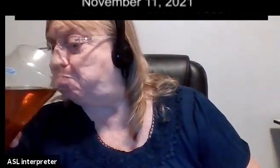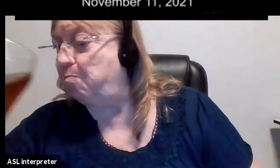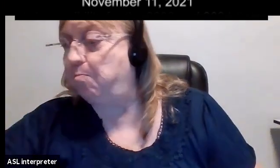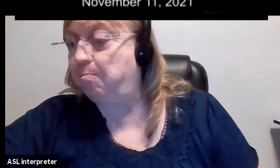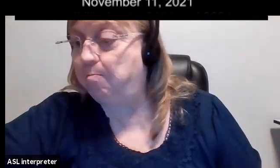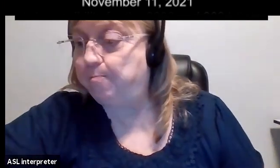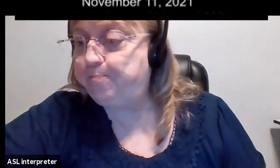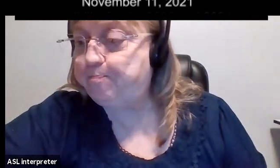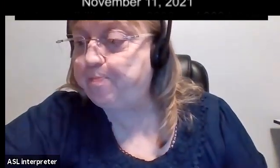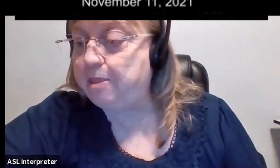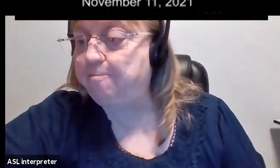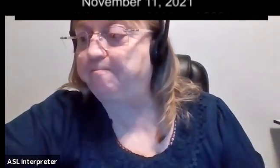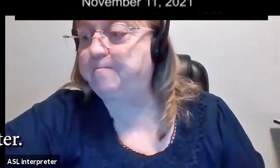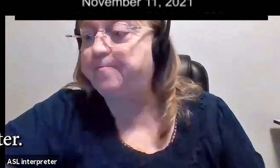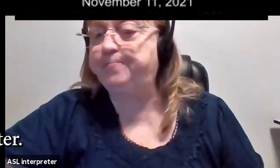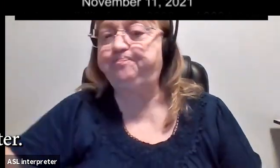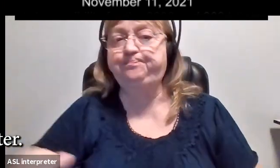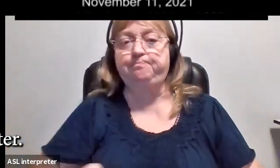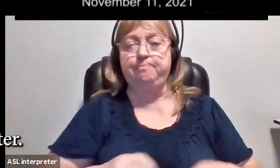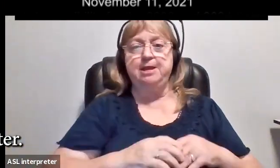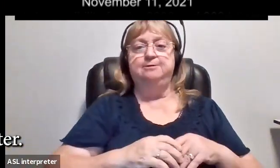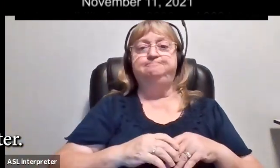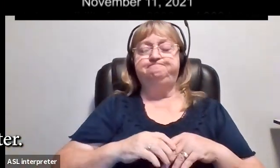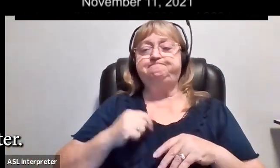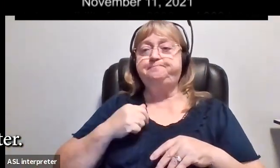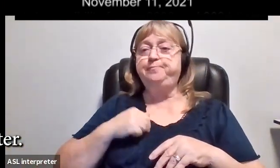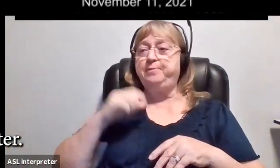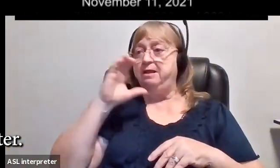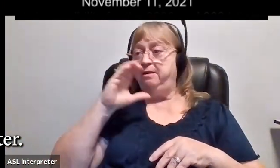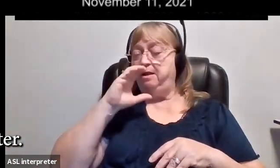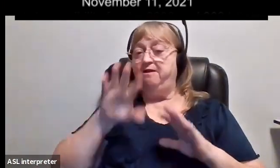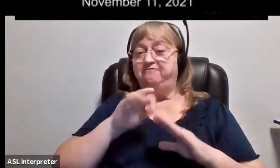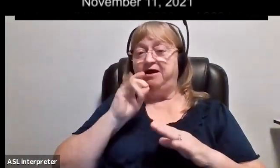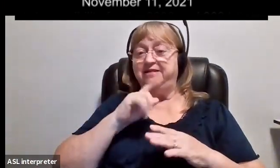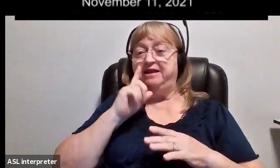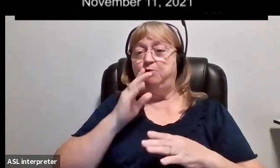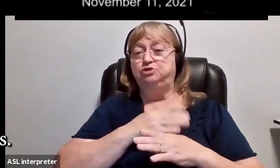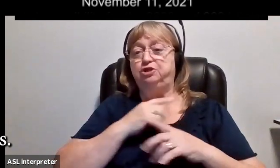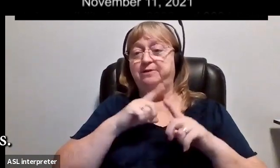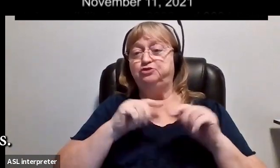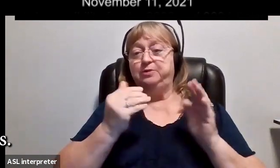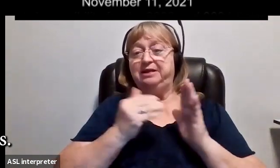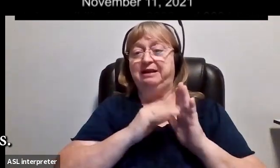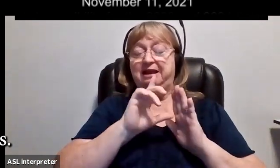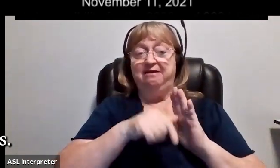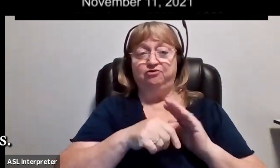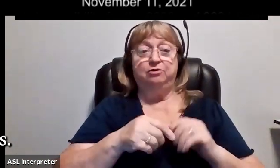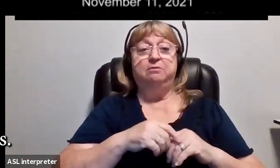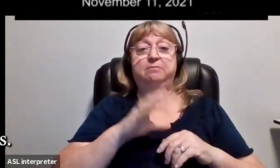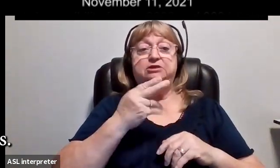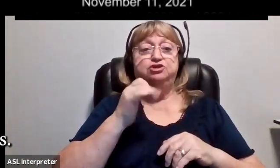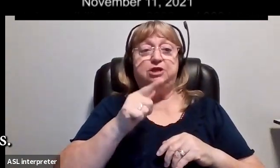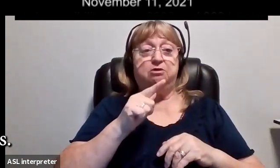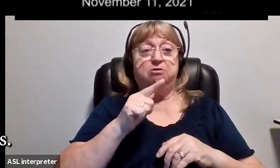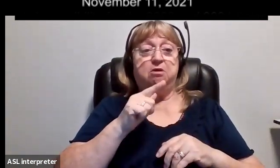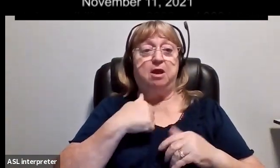Let me find that and I'll share my screen again after I quit fumbling on my computer. But Cheryl, in the meantime, I'd love to